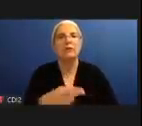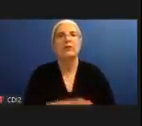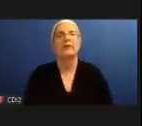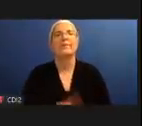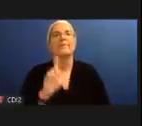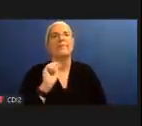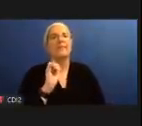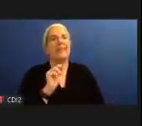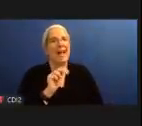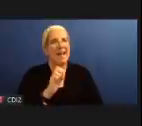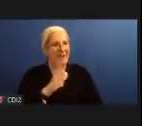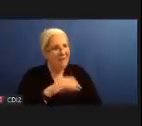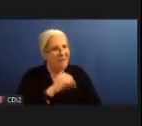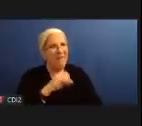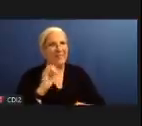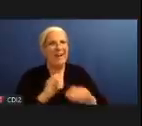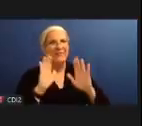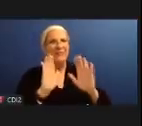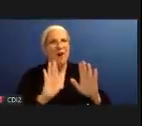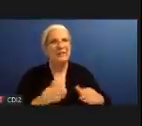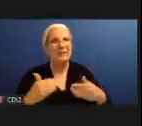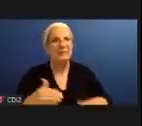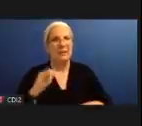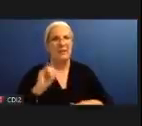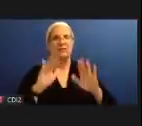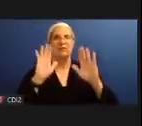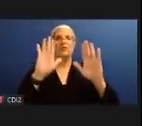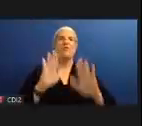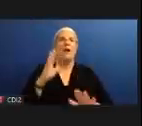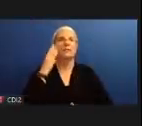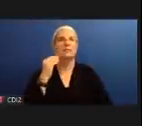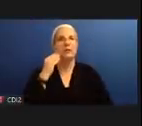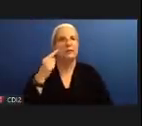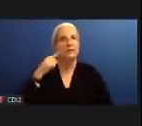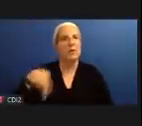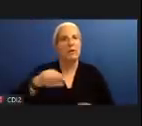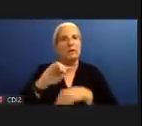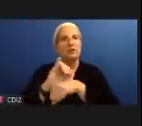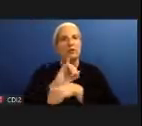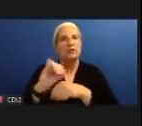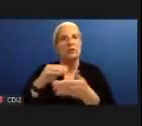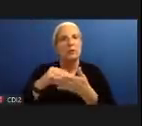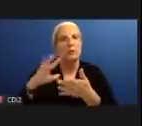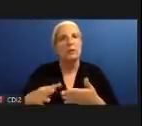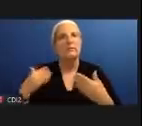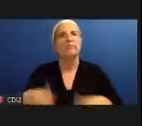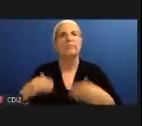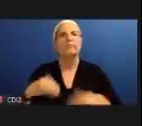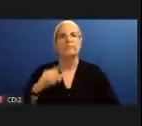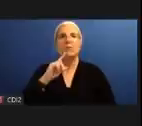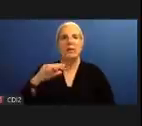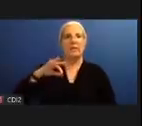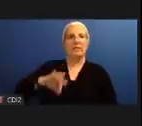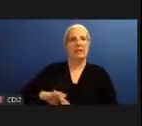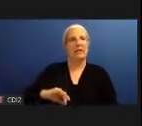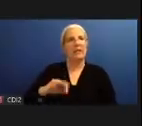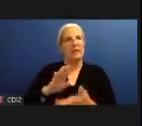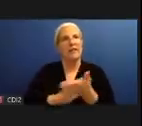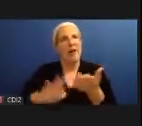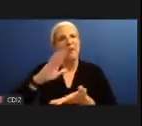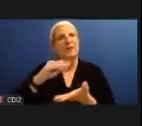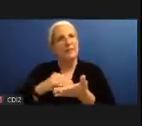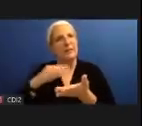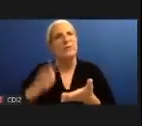well. To be able, I mean, who knew these college students entering nursing to be able to have, well, first of all,